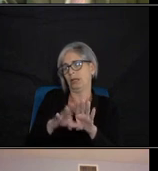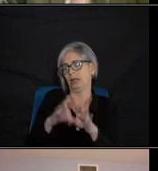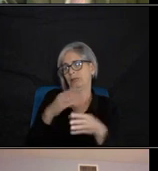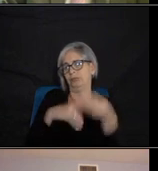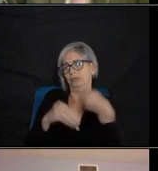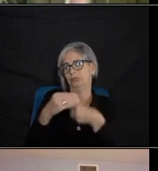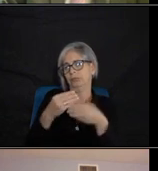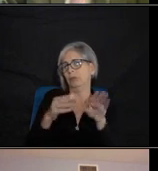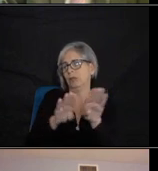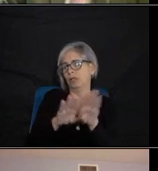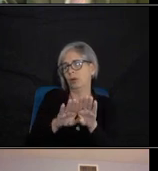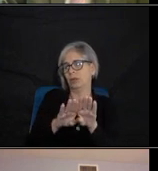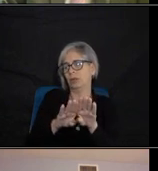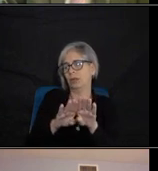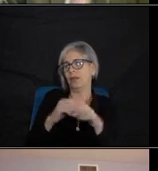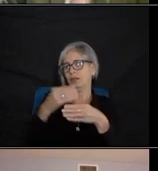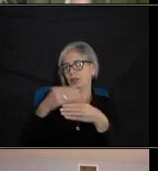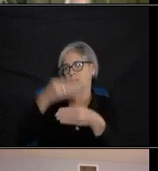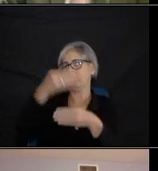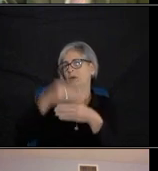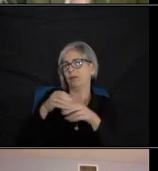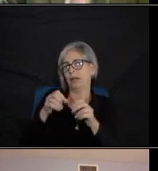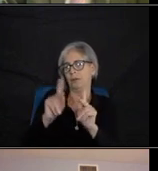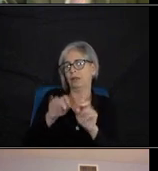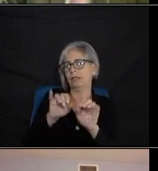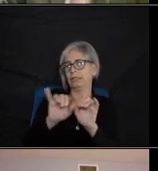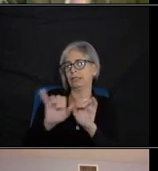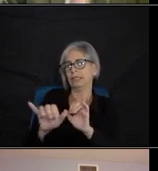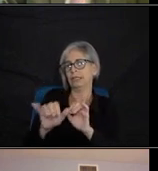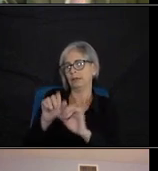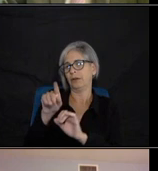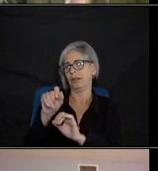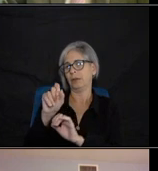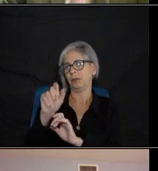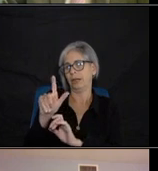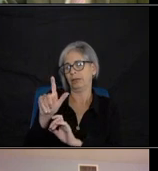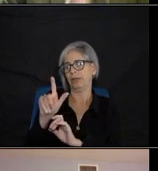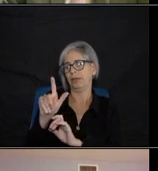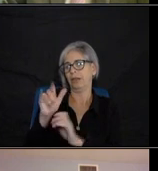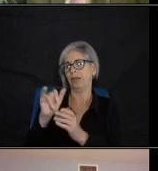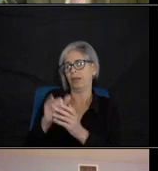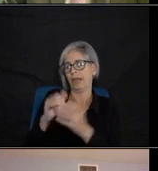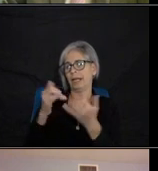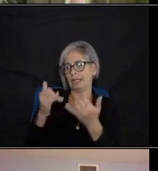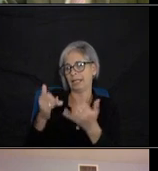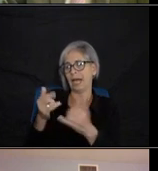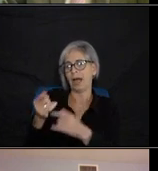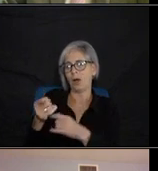closes. So there's a window of opportunity for the appraisal that exists now.